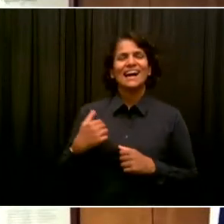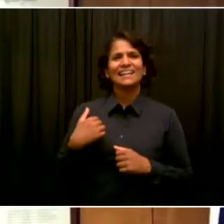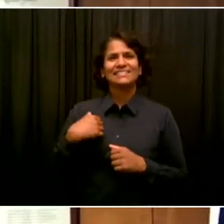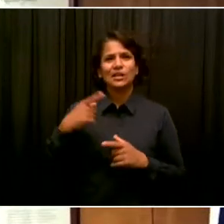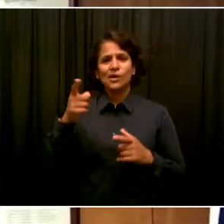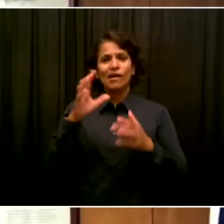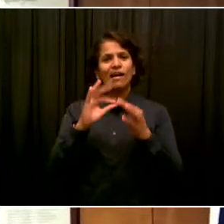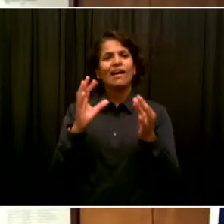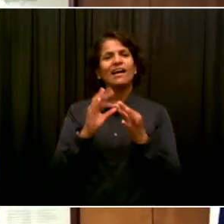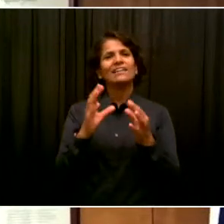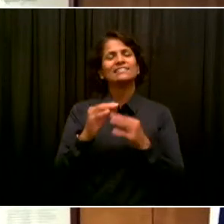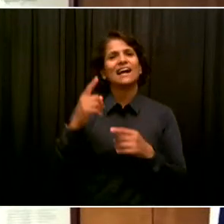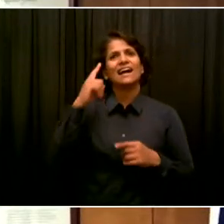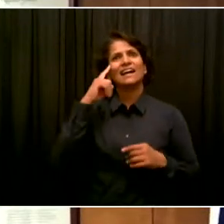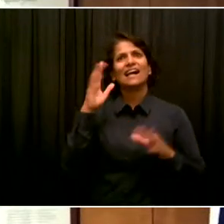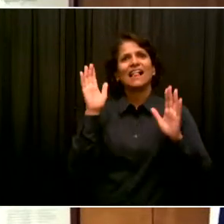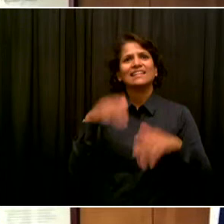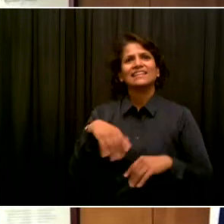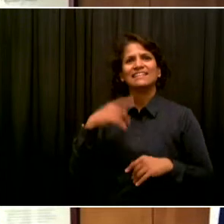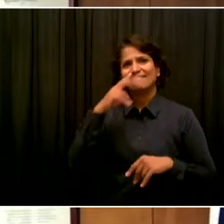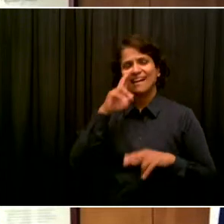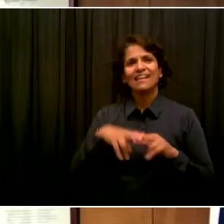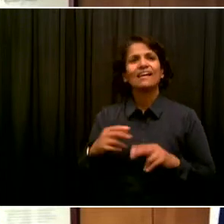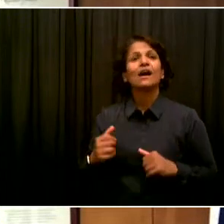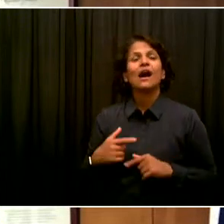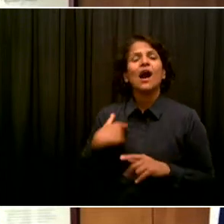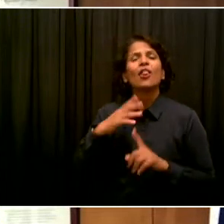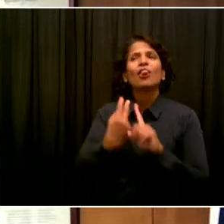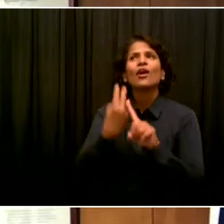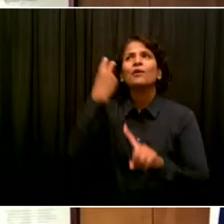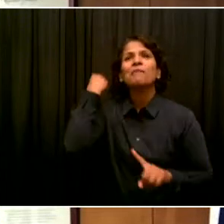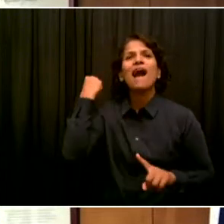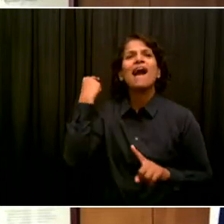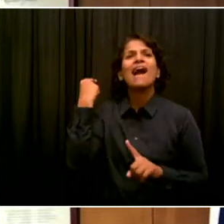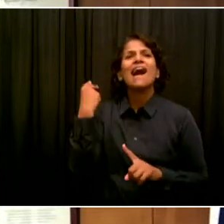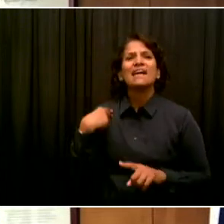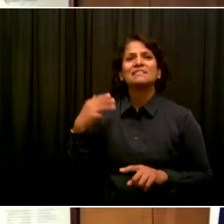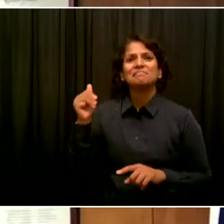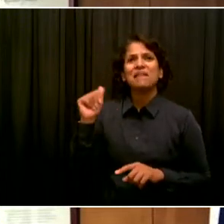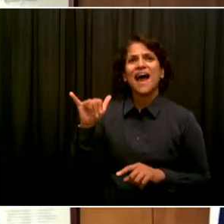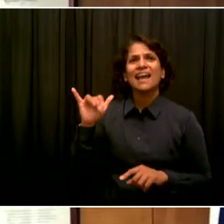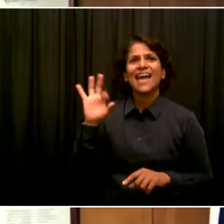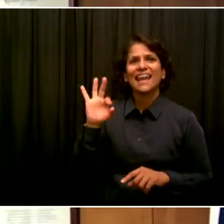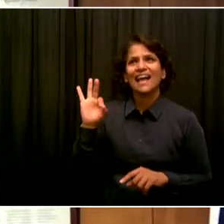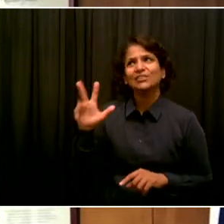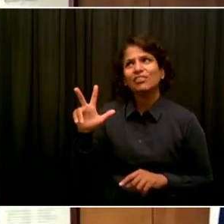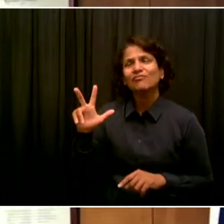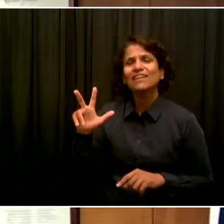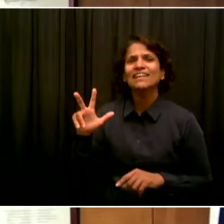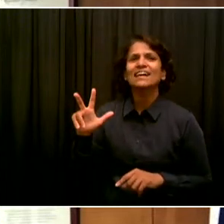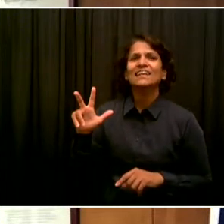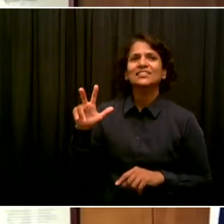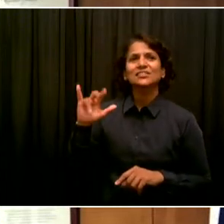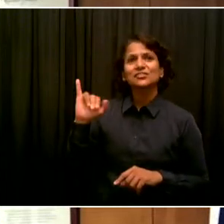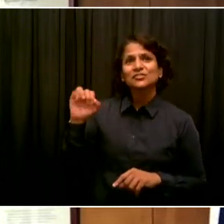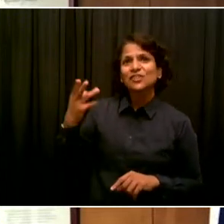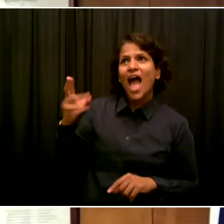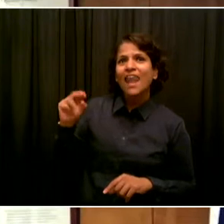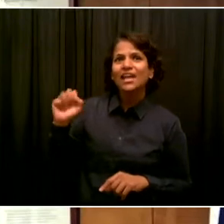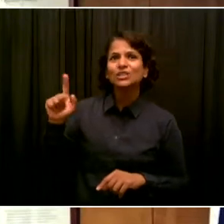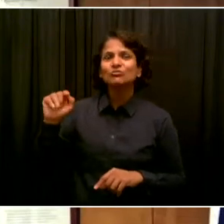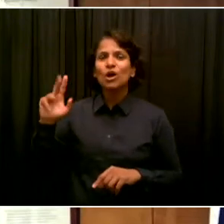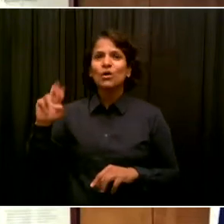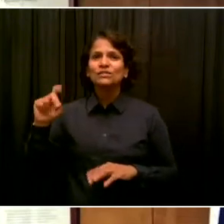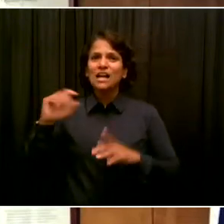25th, 1993, one of the more pivotal moments in my young career as a Knicks fan. John Starks dunking over Michael Jordan,